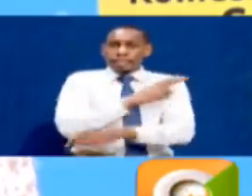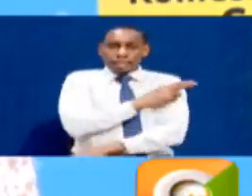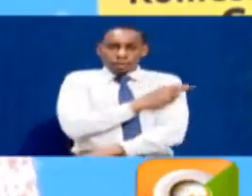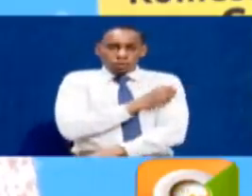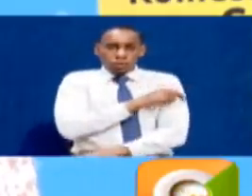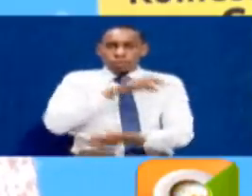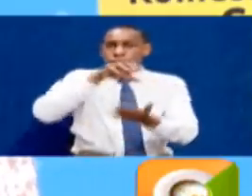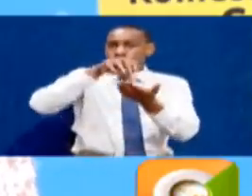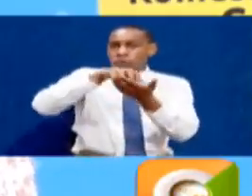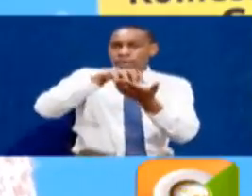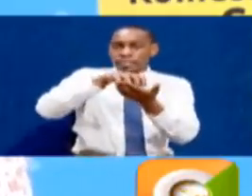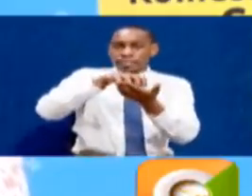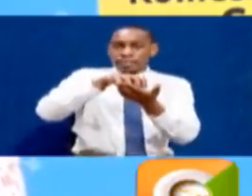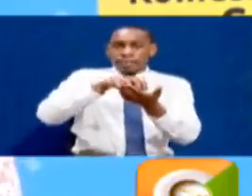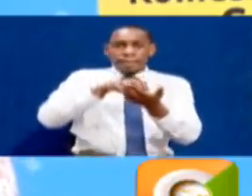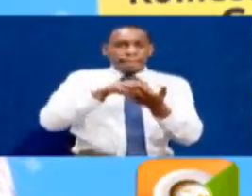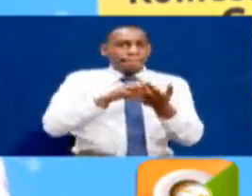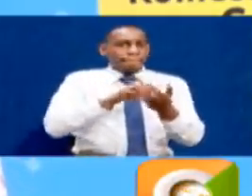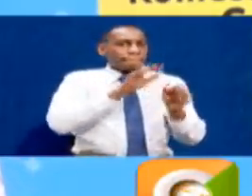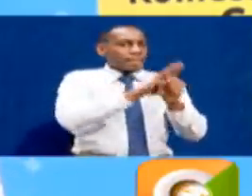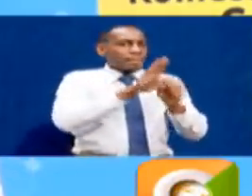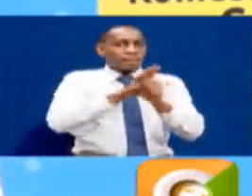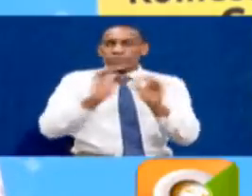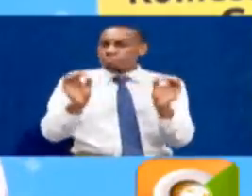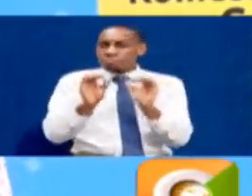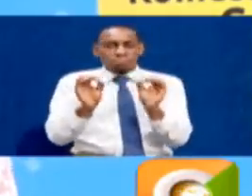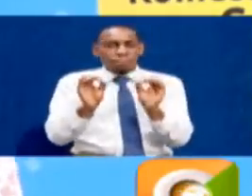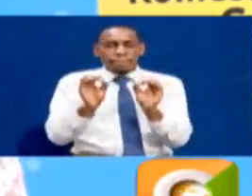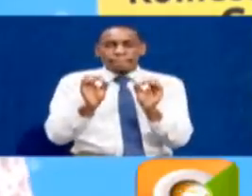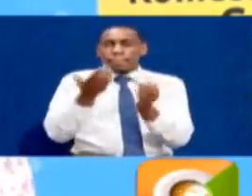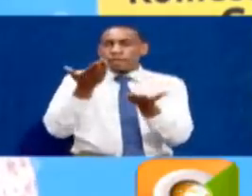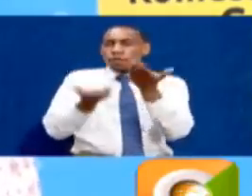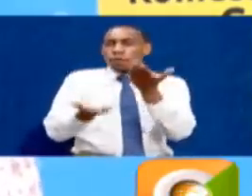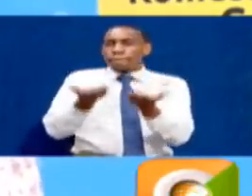hospital cases are not as many as, say, would be